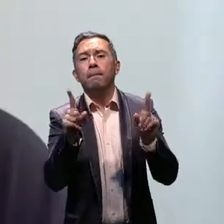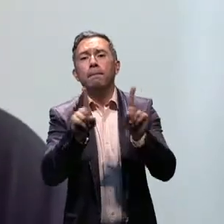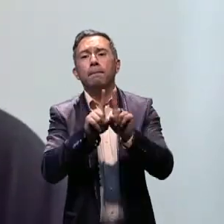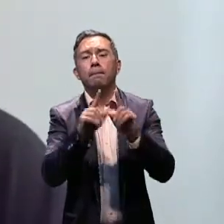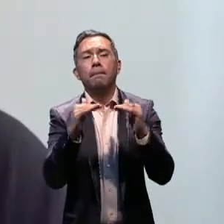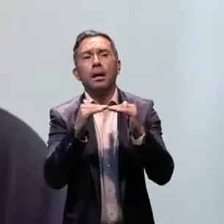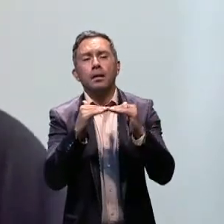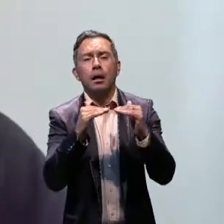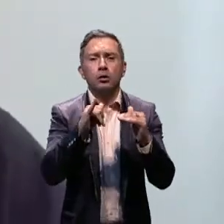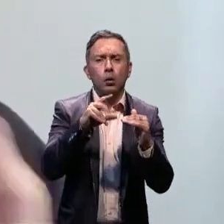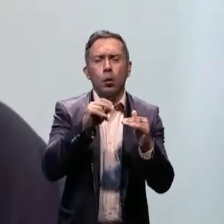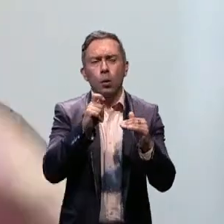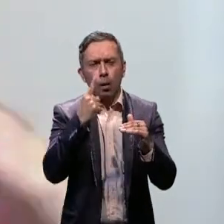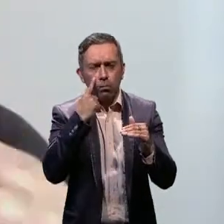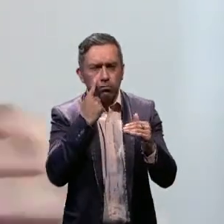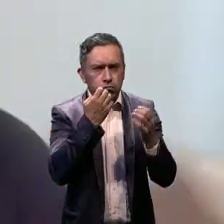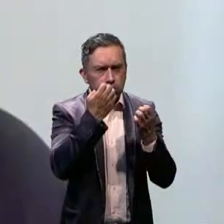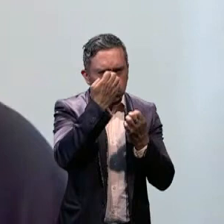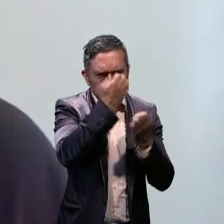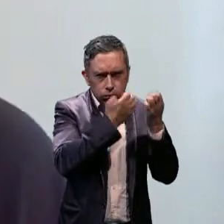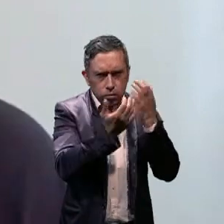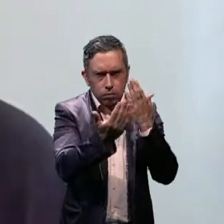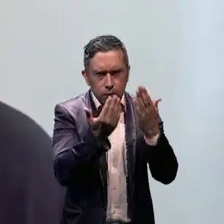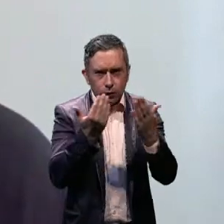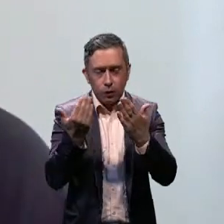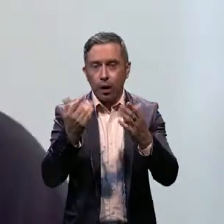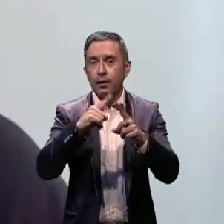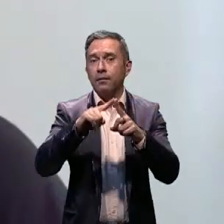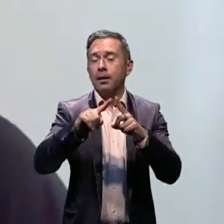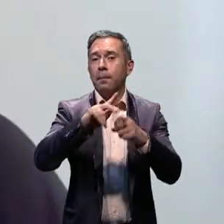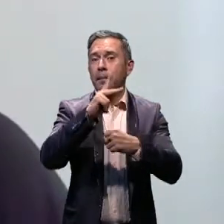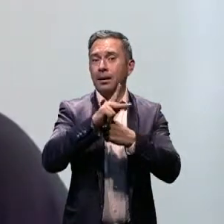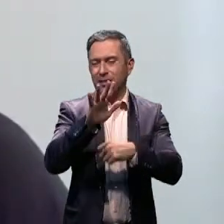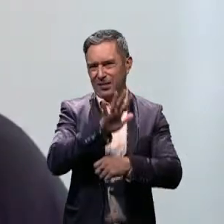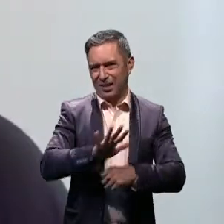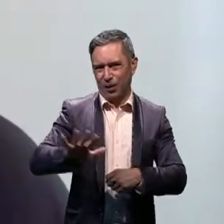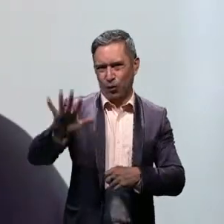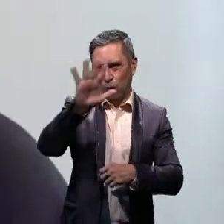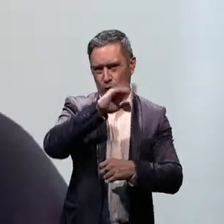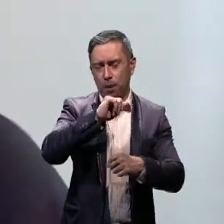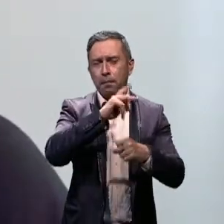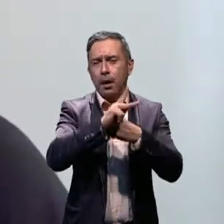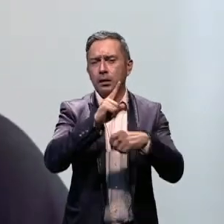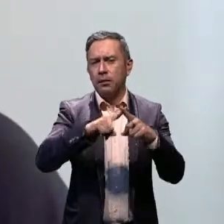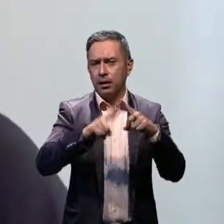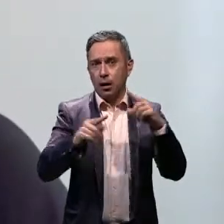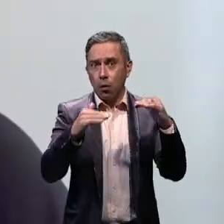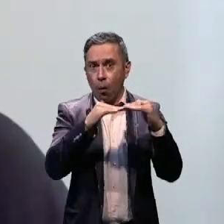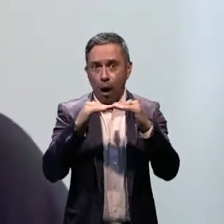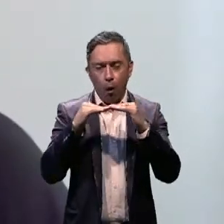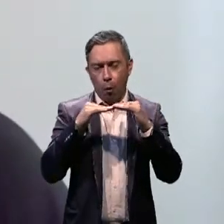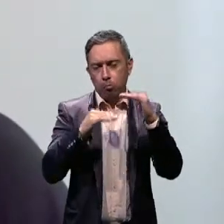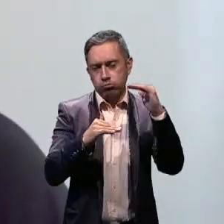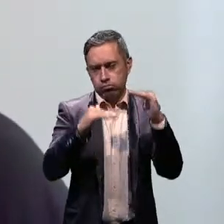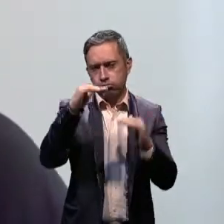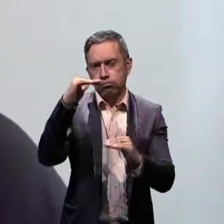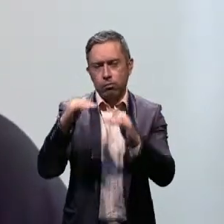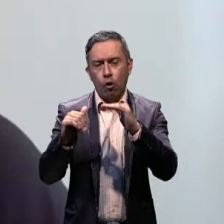because the parity is the final goal. But we know that we are in different levels in all the countries. Funding,